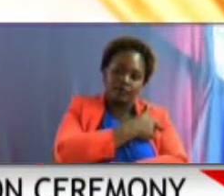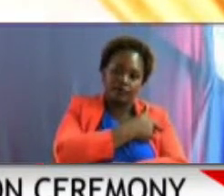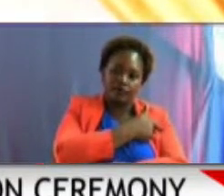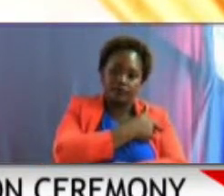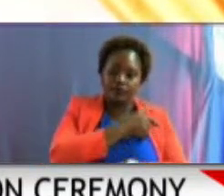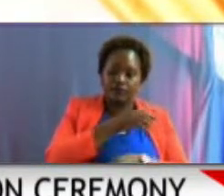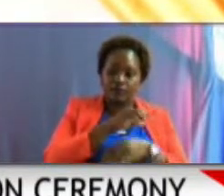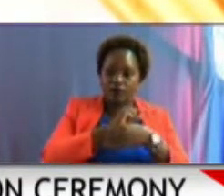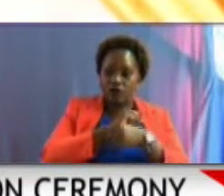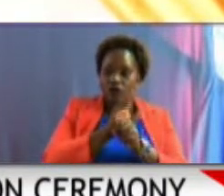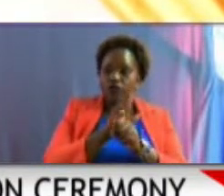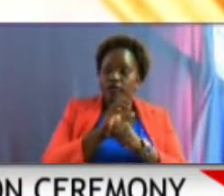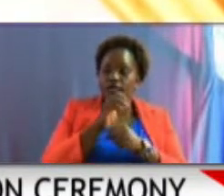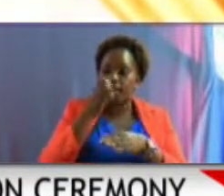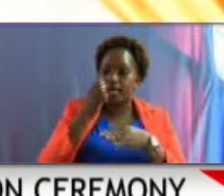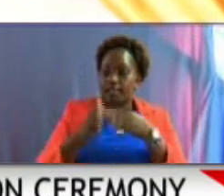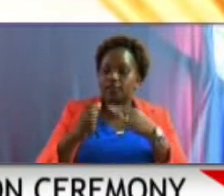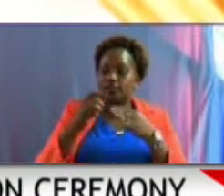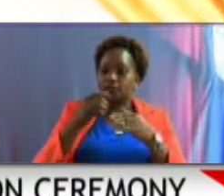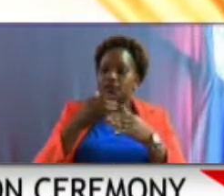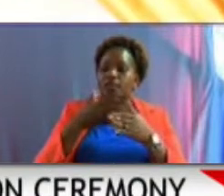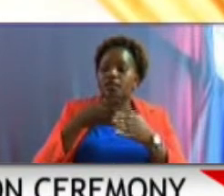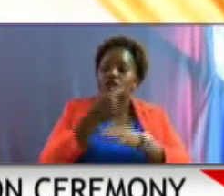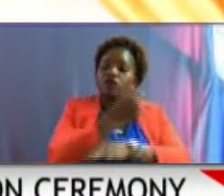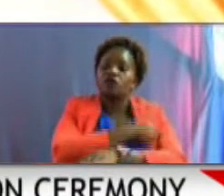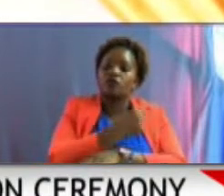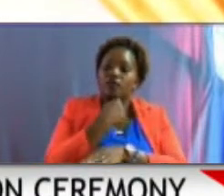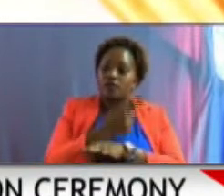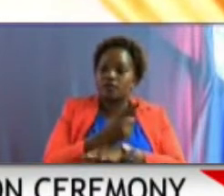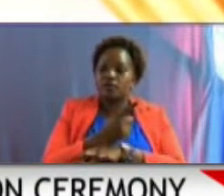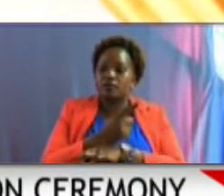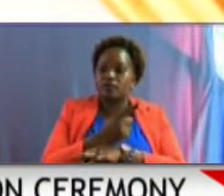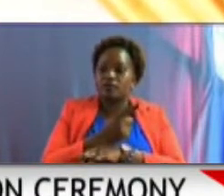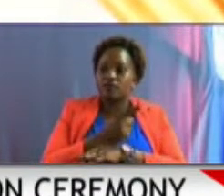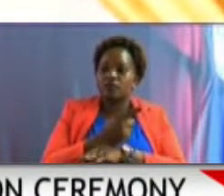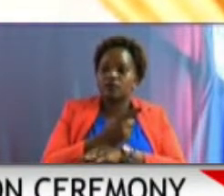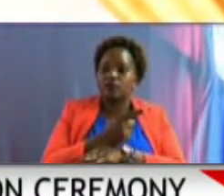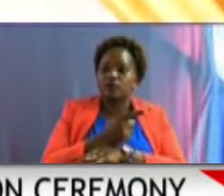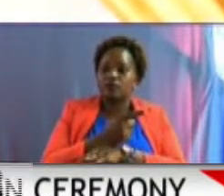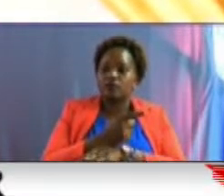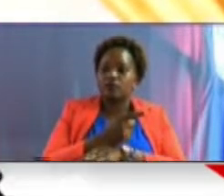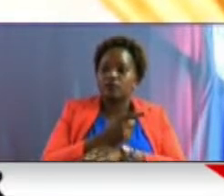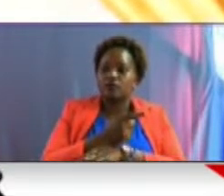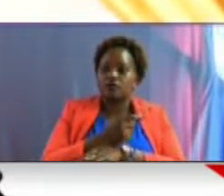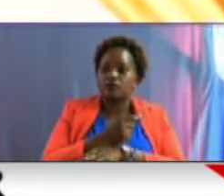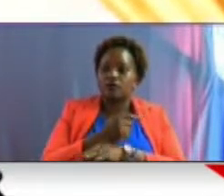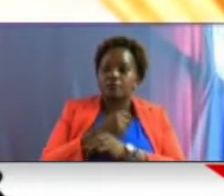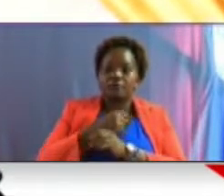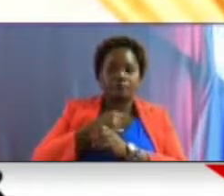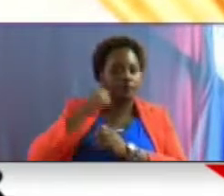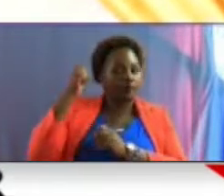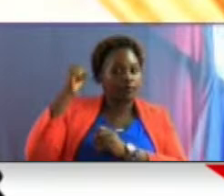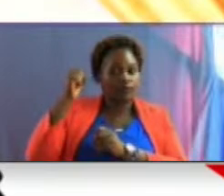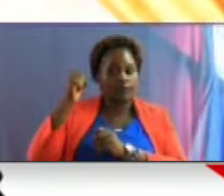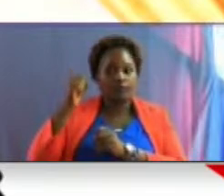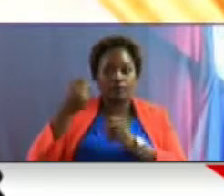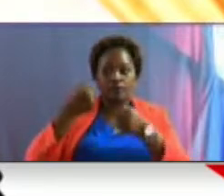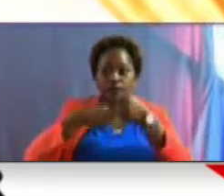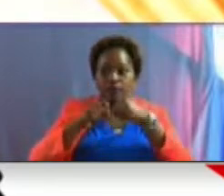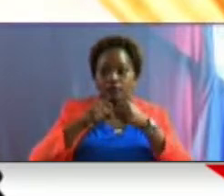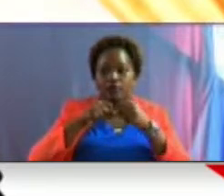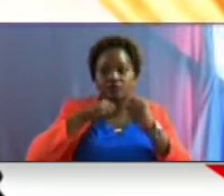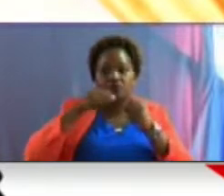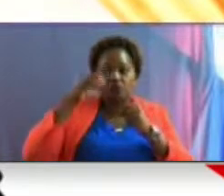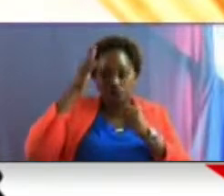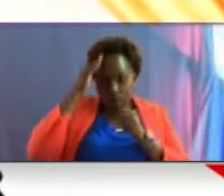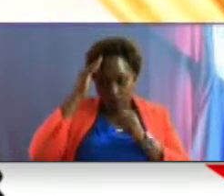is COVID ending? And the doctor replied, I wish I was a politician, I would tell you, because scientifically we don't